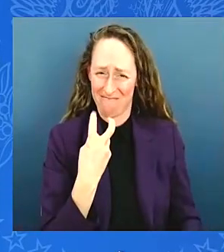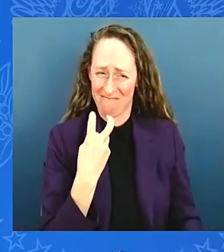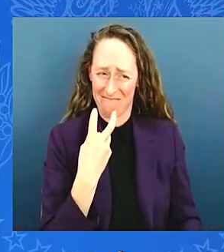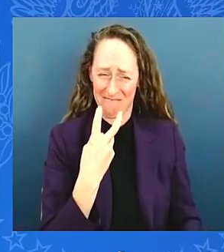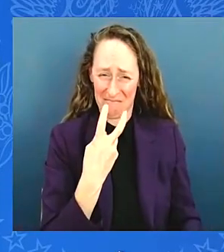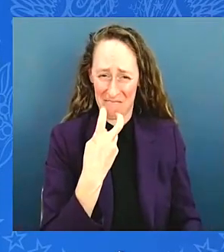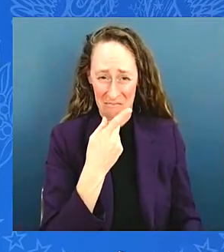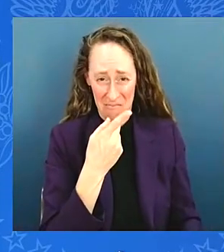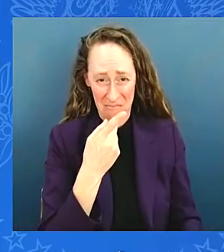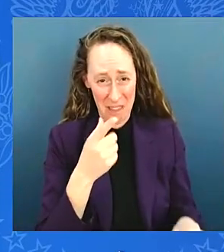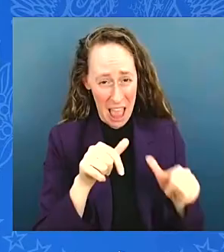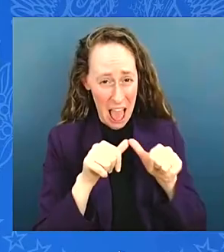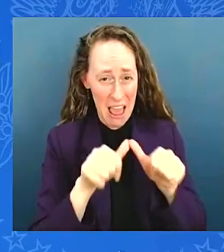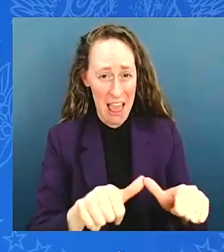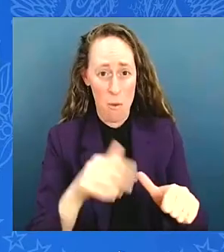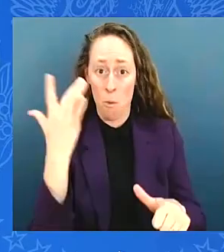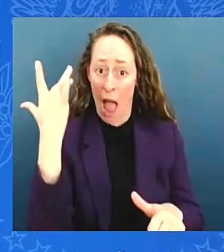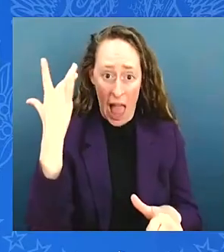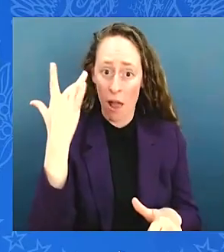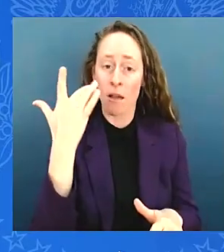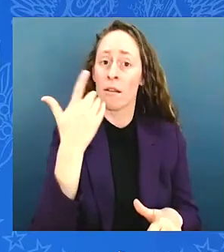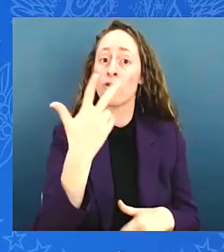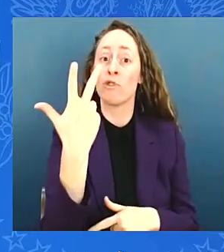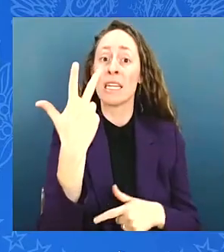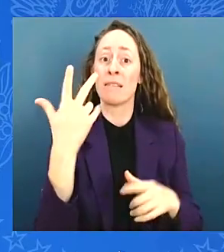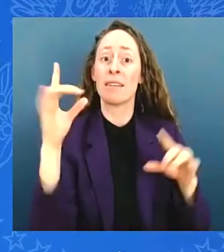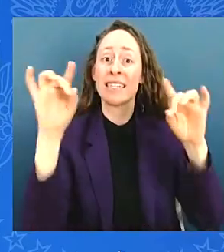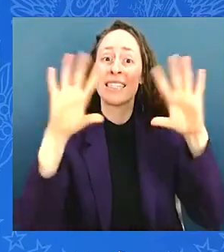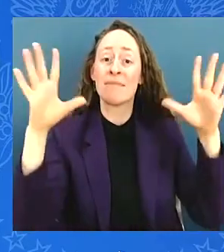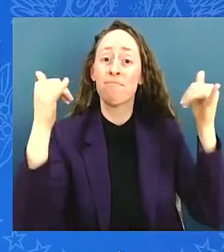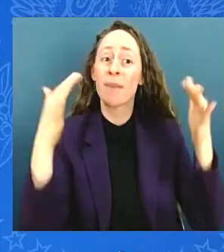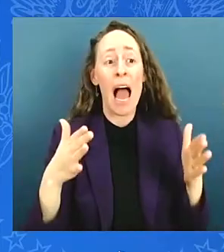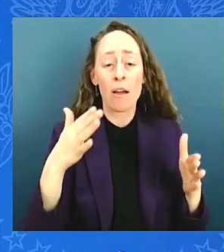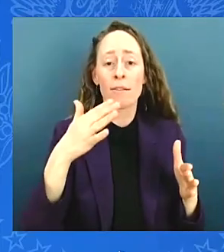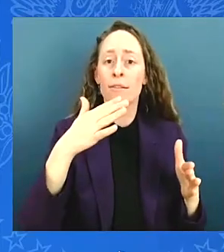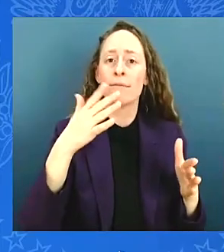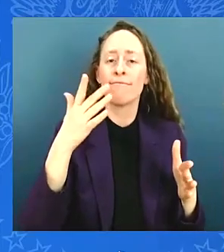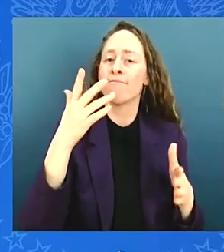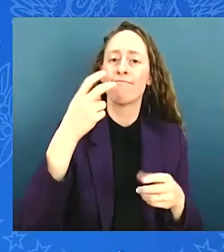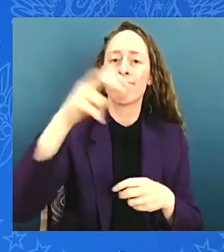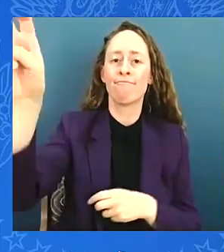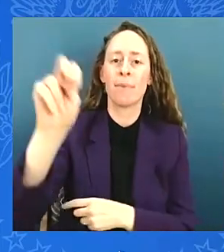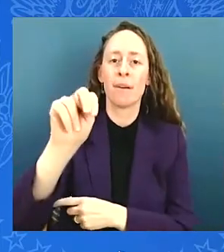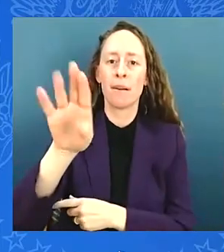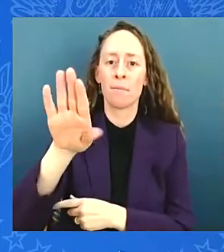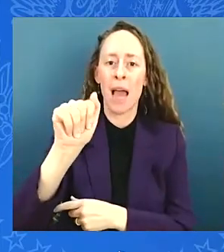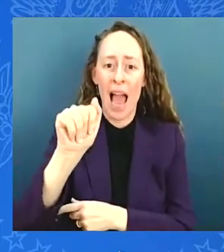not you had the talent to go back-to-back. I guess they didn't see you guys standing up, man.